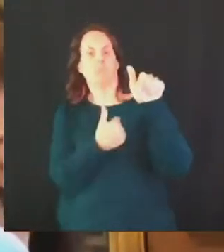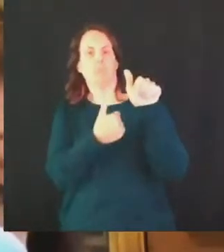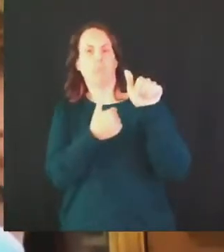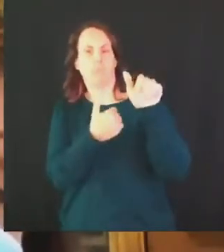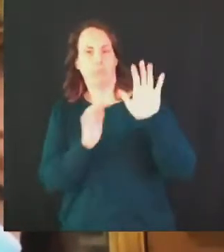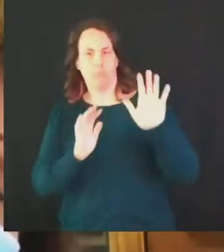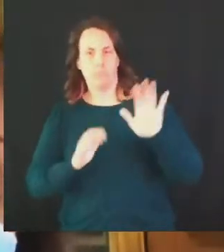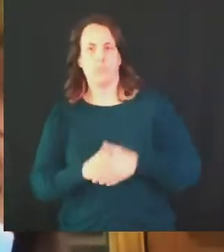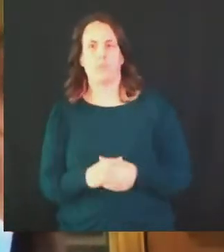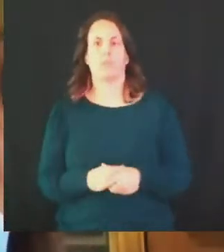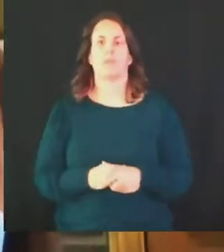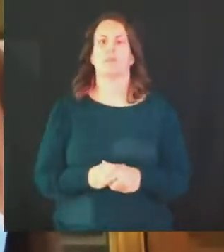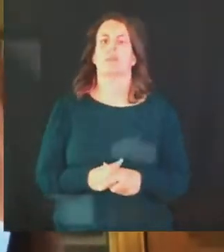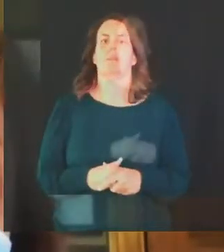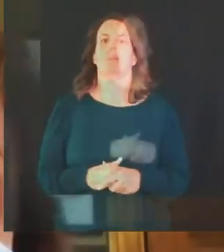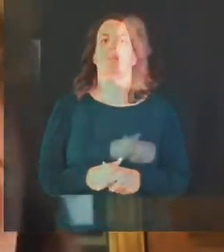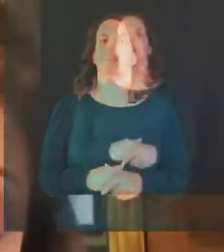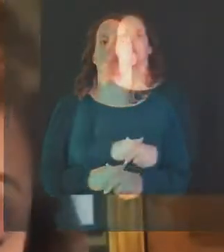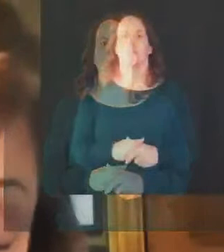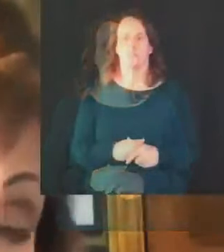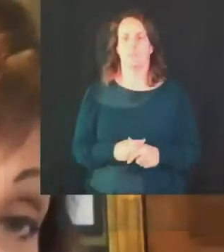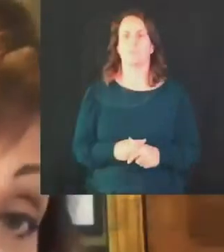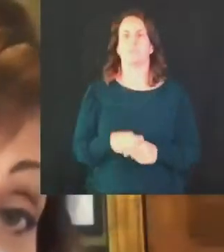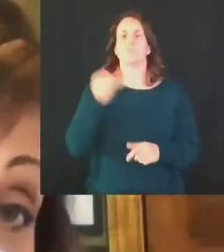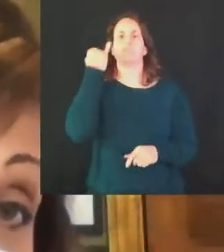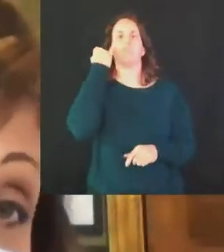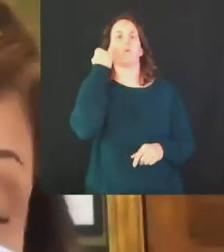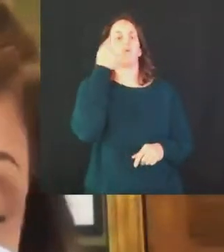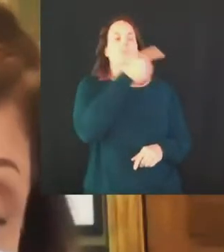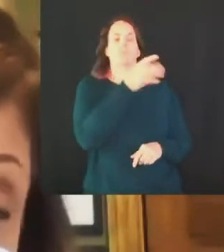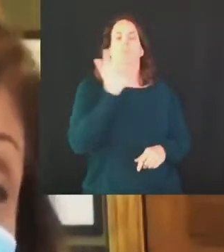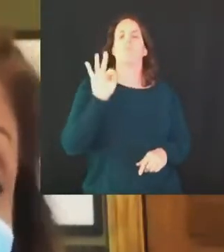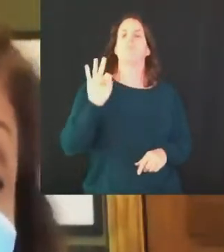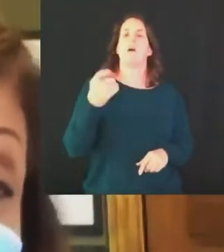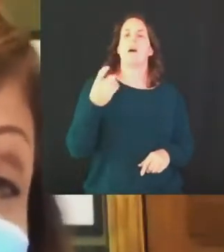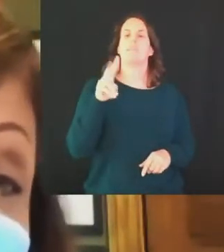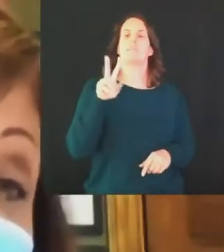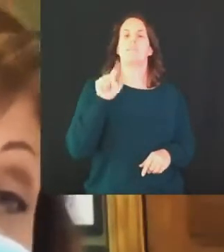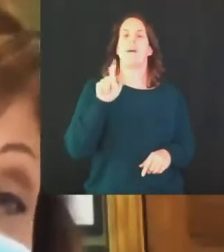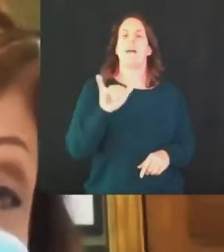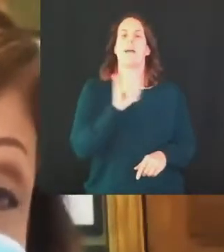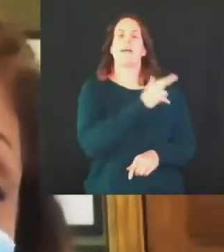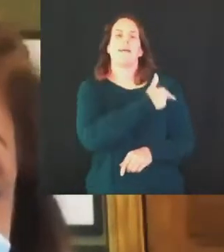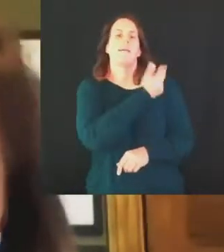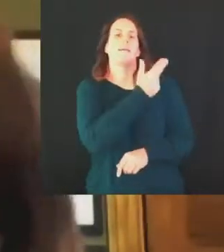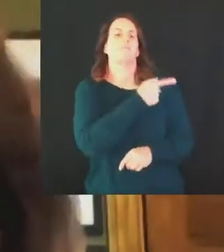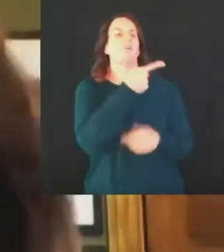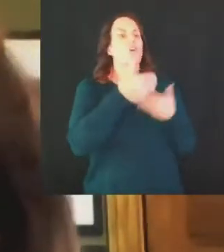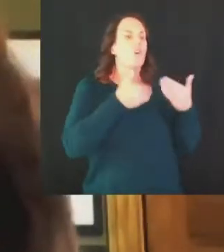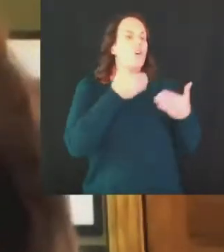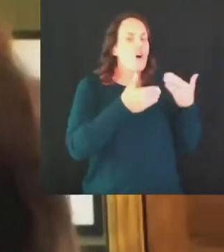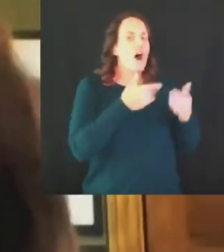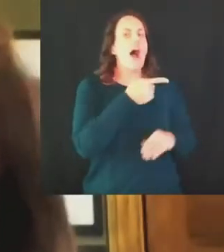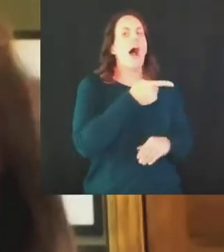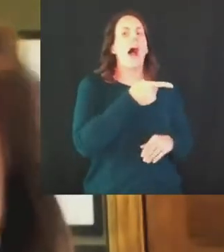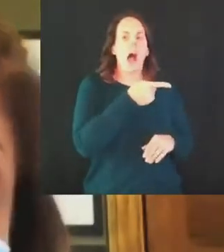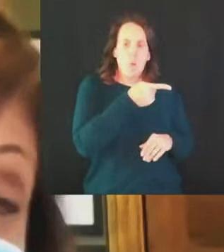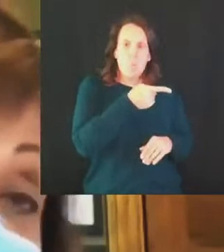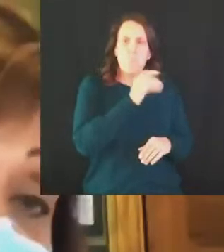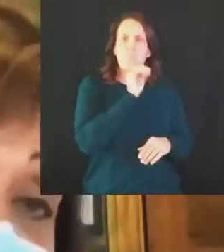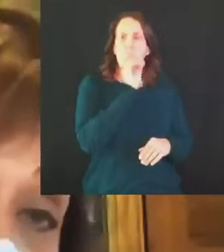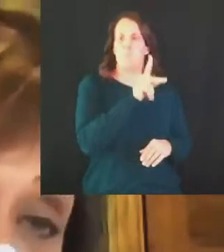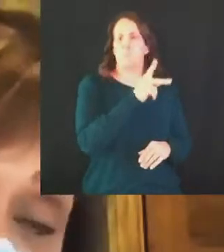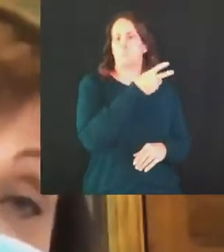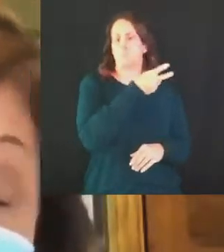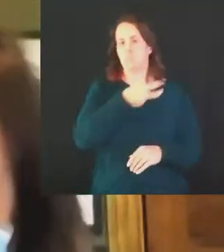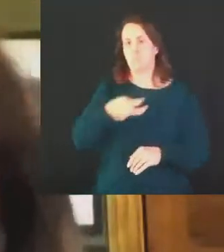They would be between the ages of 18 and 70 years old. They have been in the hospital for 24 to 48 hours.